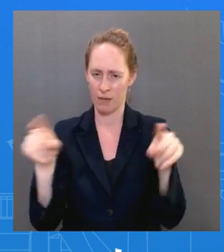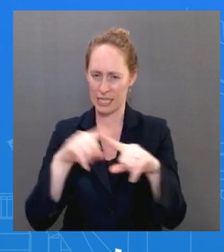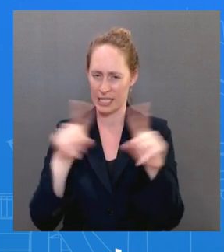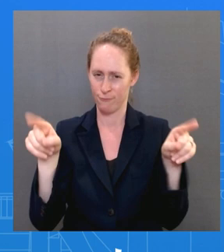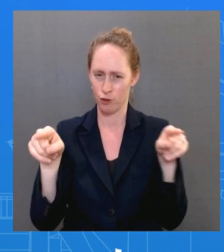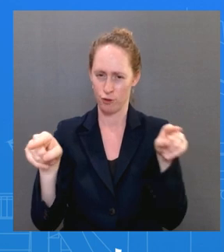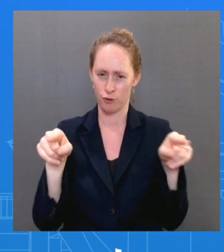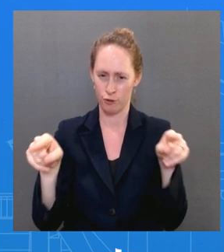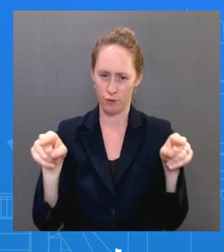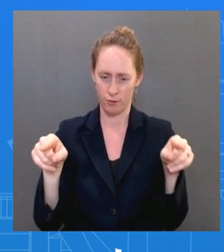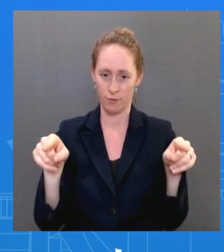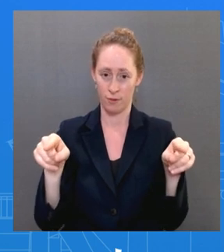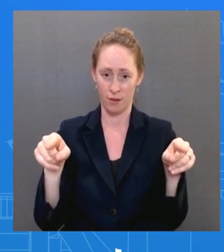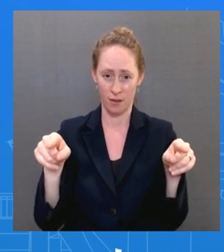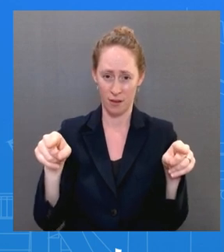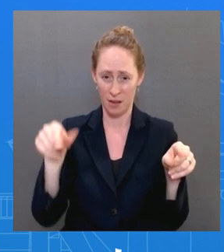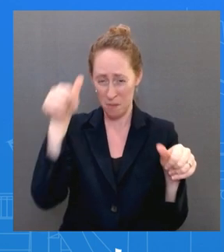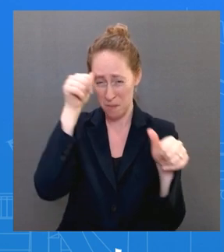are down 90%.